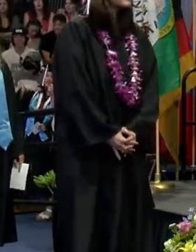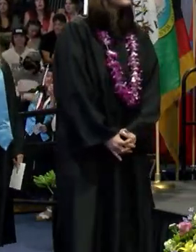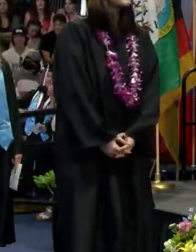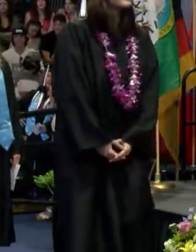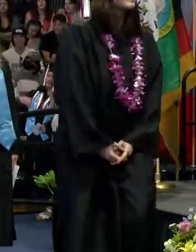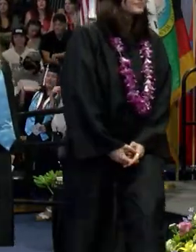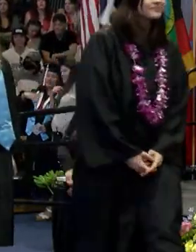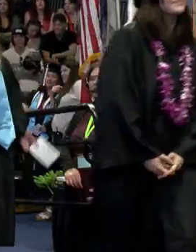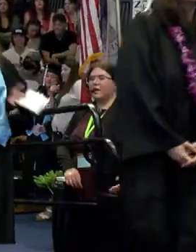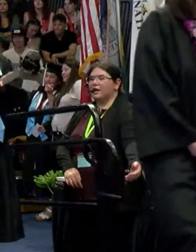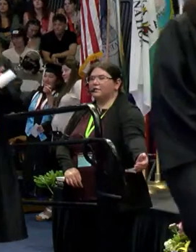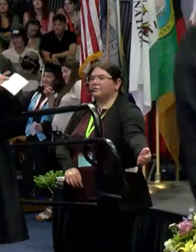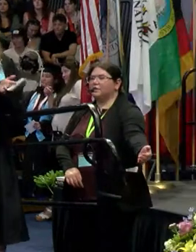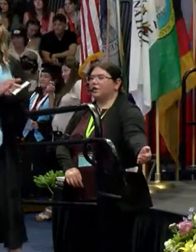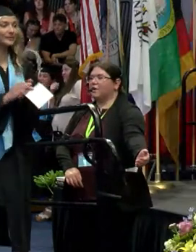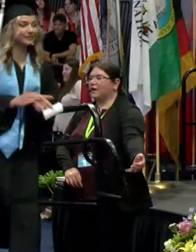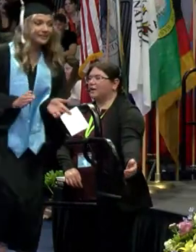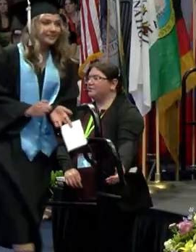Maya Lester.